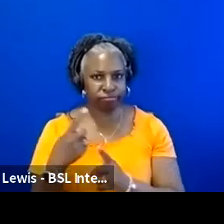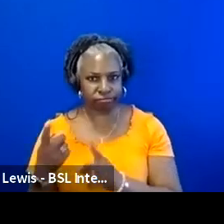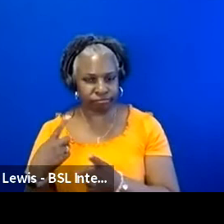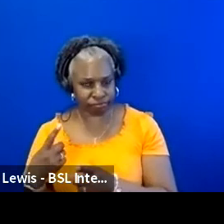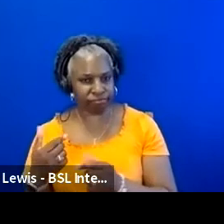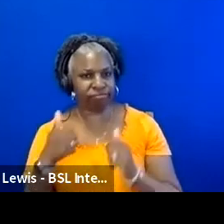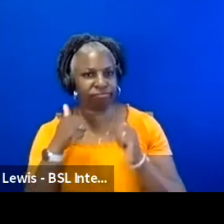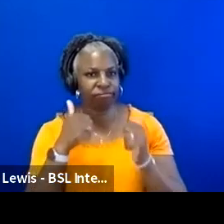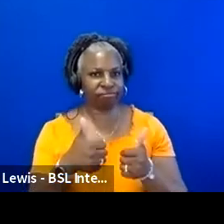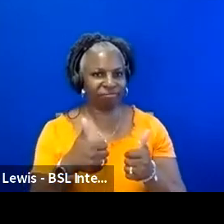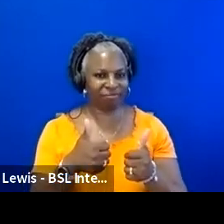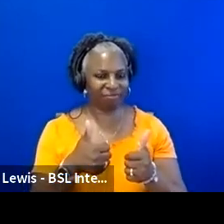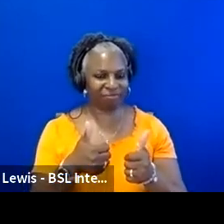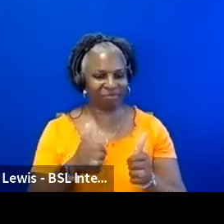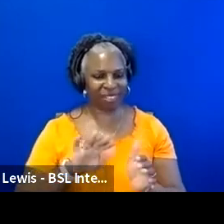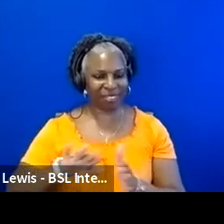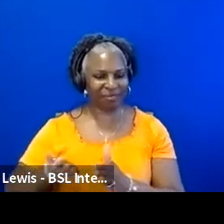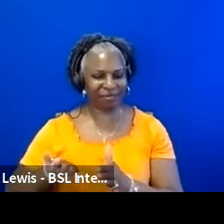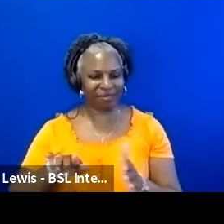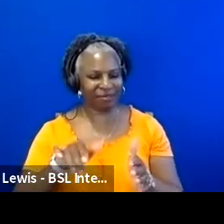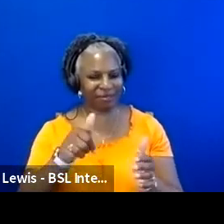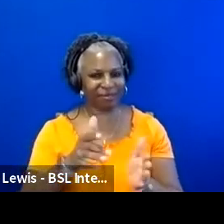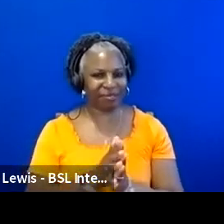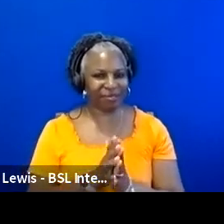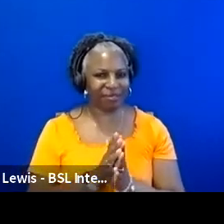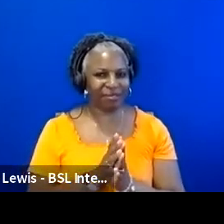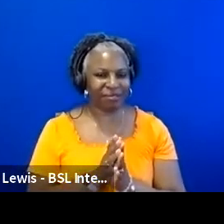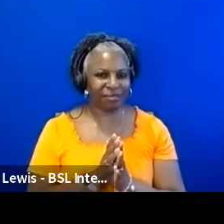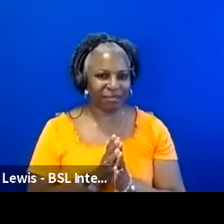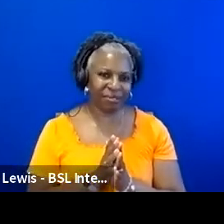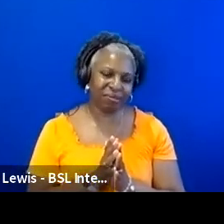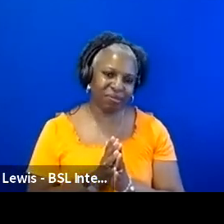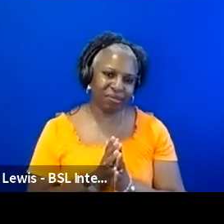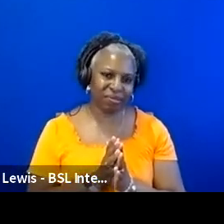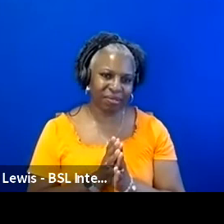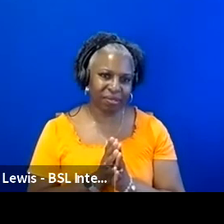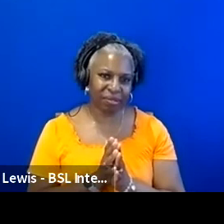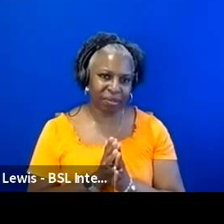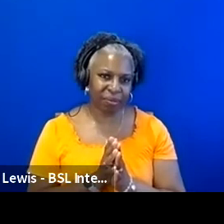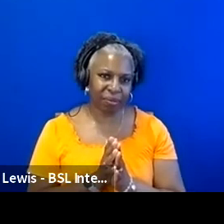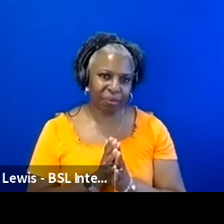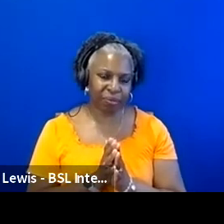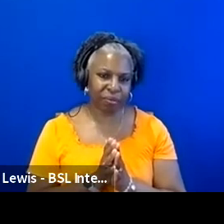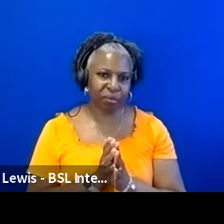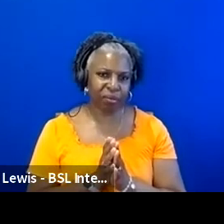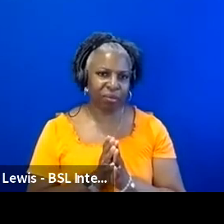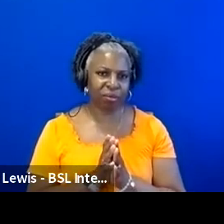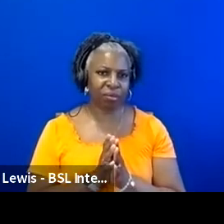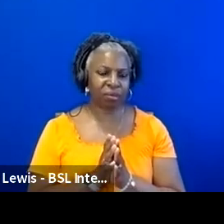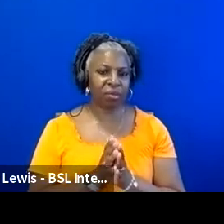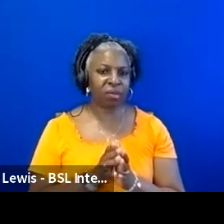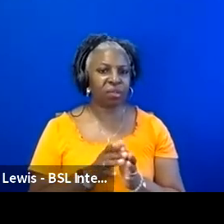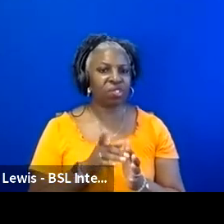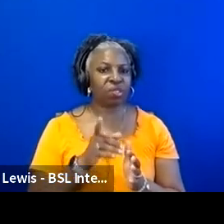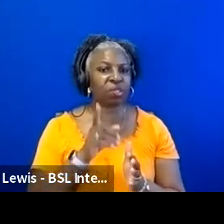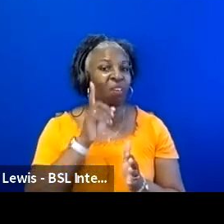end. That's low priority. So What female journalists do you